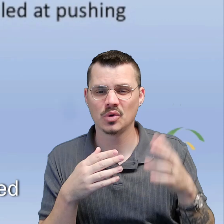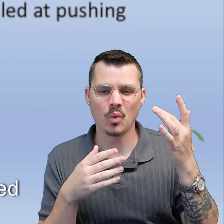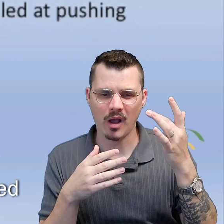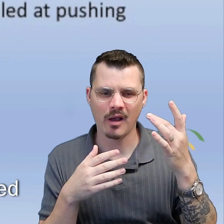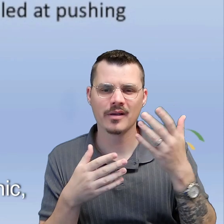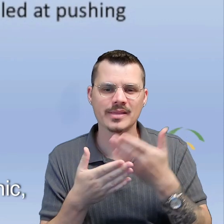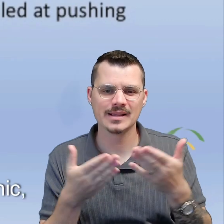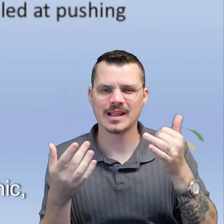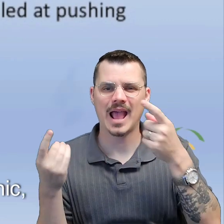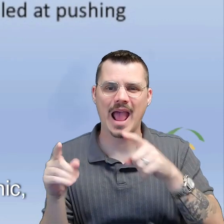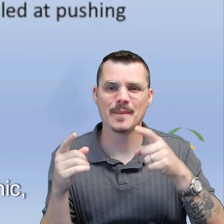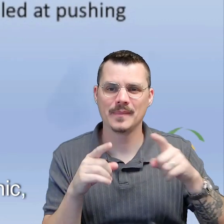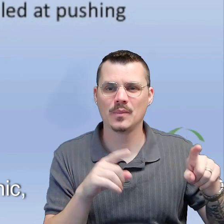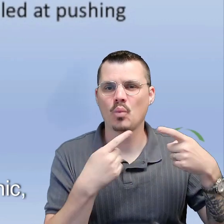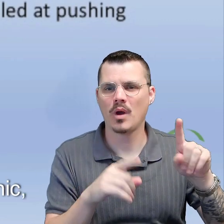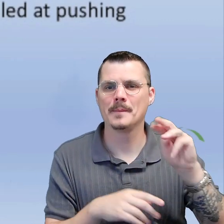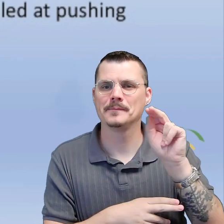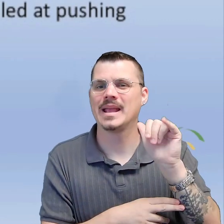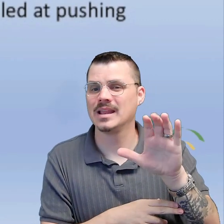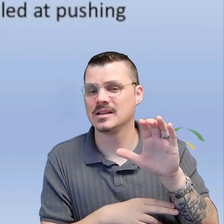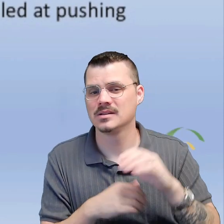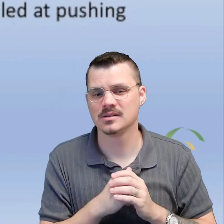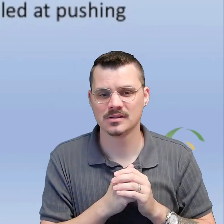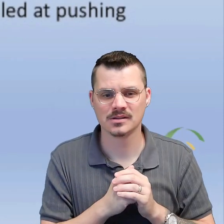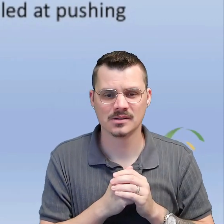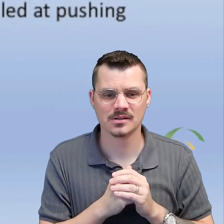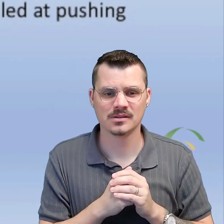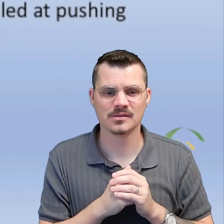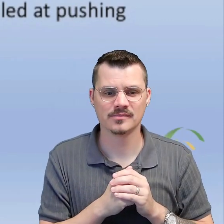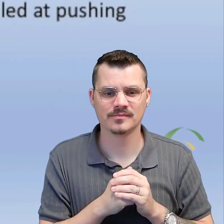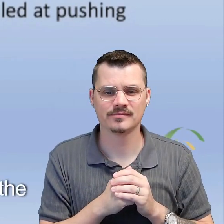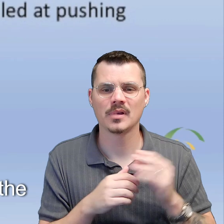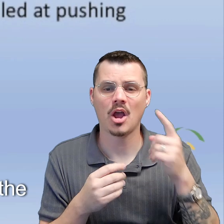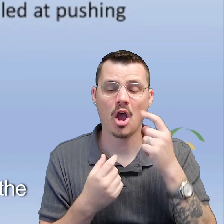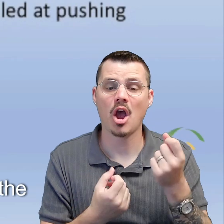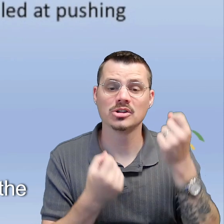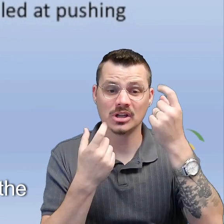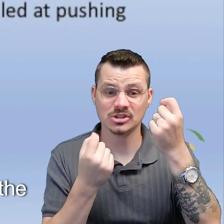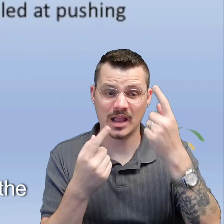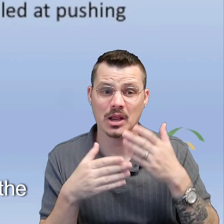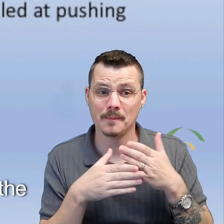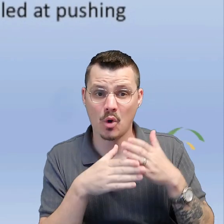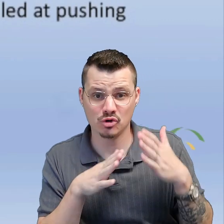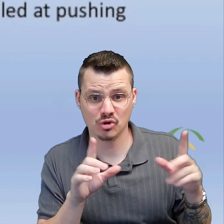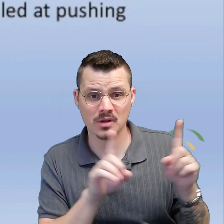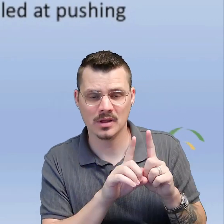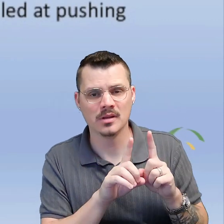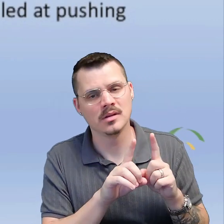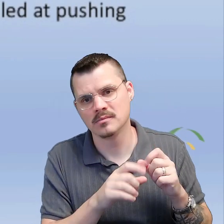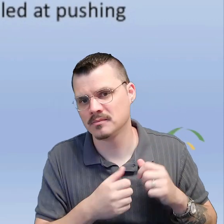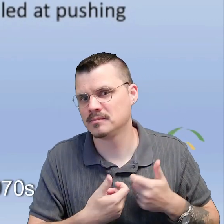the ill-advised things that happen while they're manic. An understanding partner makes all the